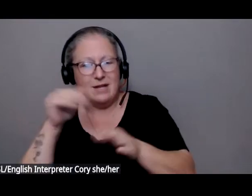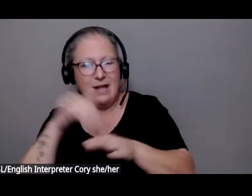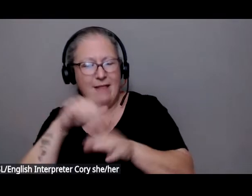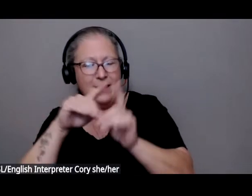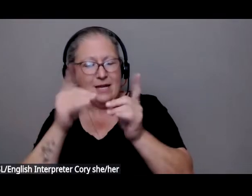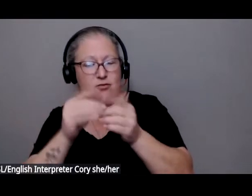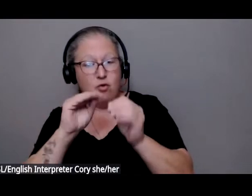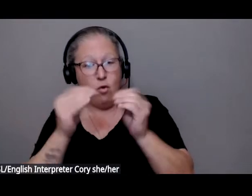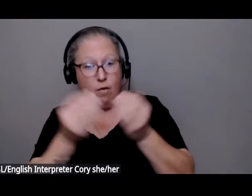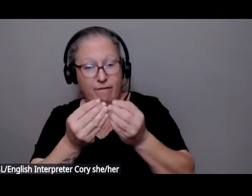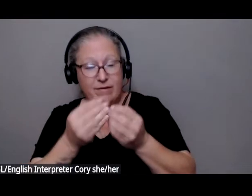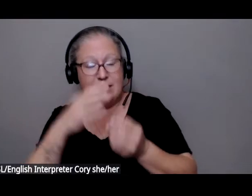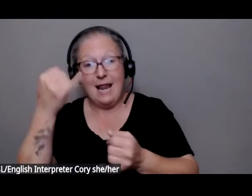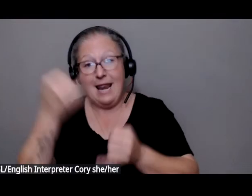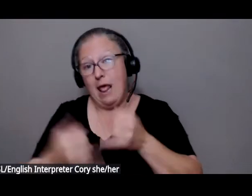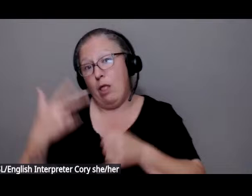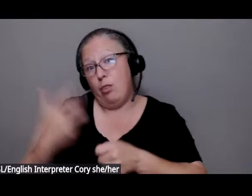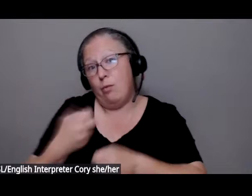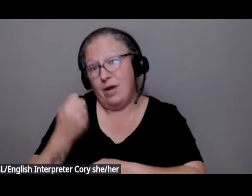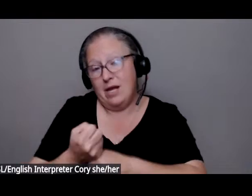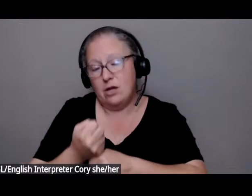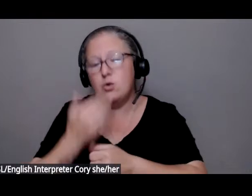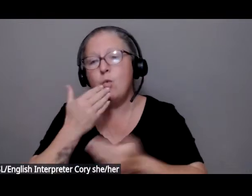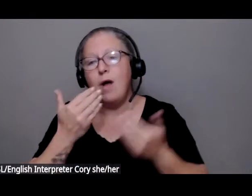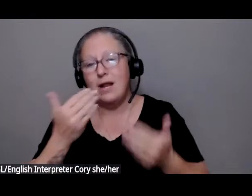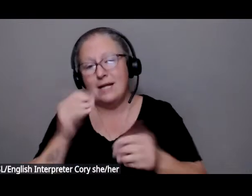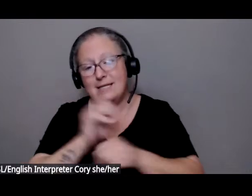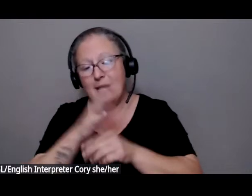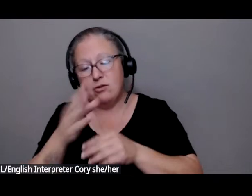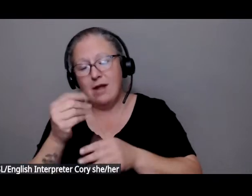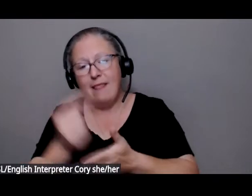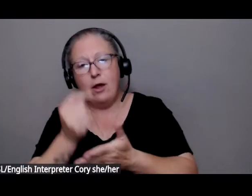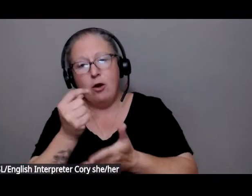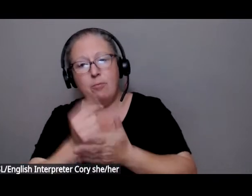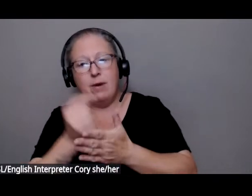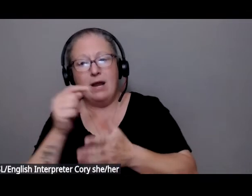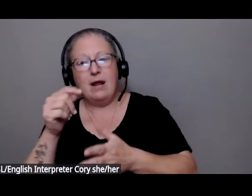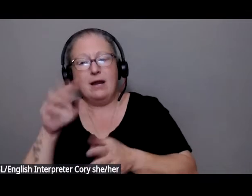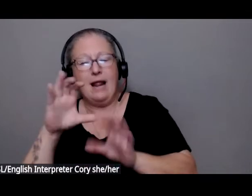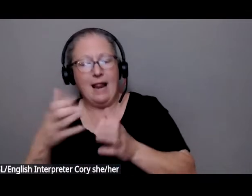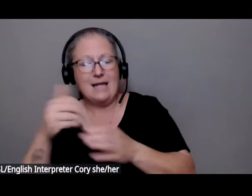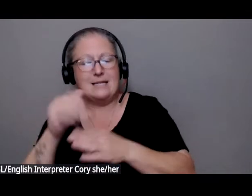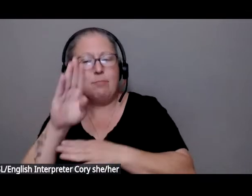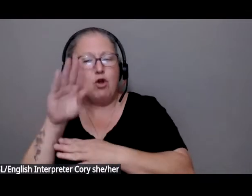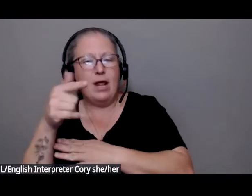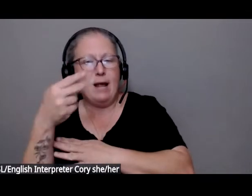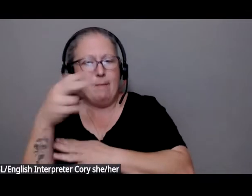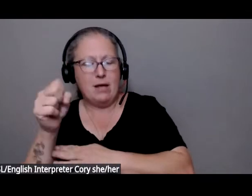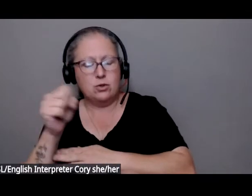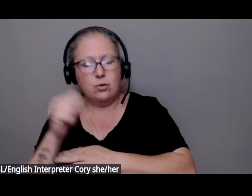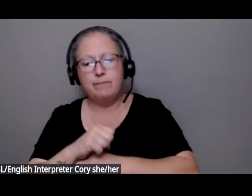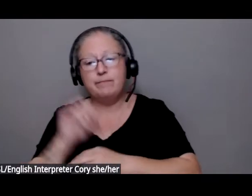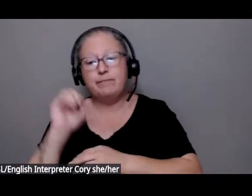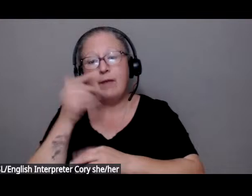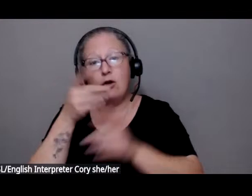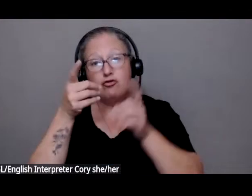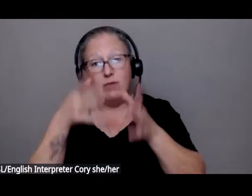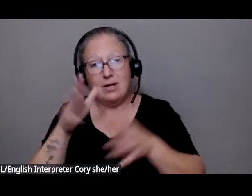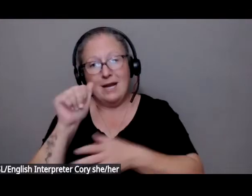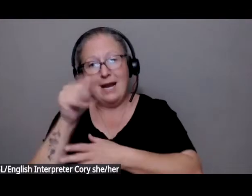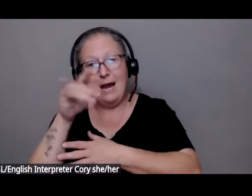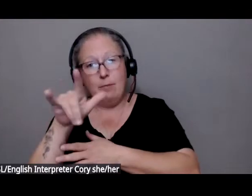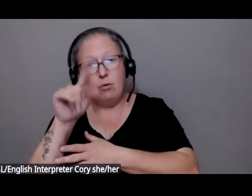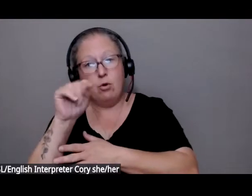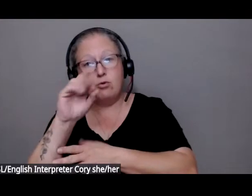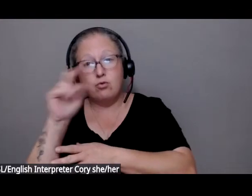office, and the last 3 as a wellness counselor in the therapeutic elective class at Burlingame High School. As our director, April Torres, reports